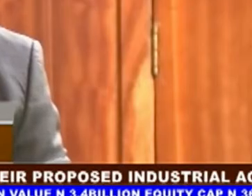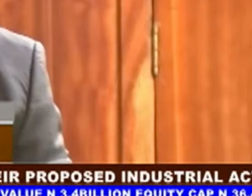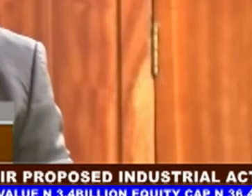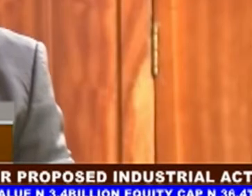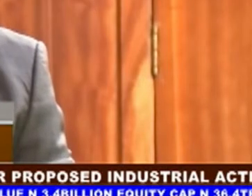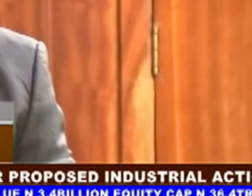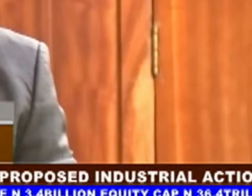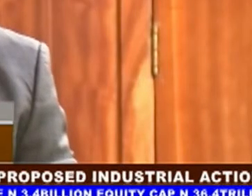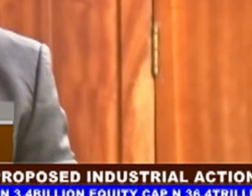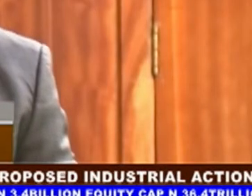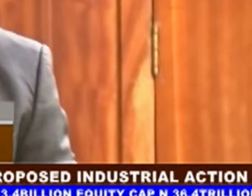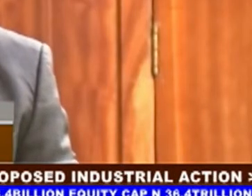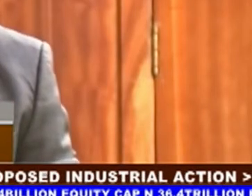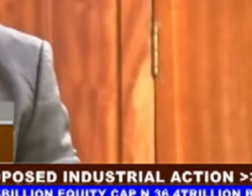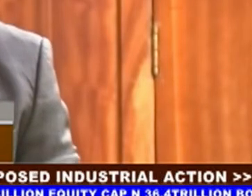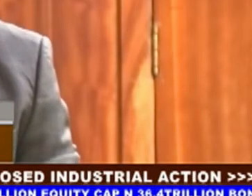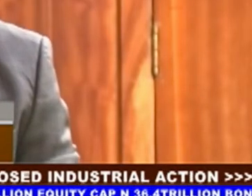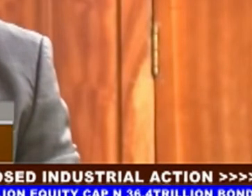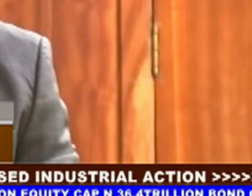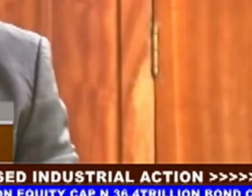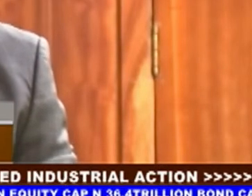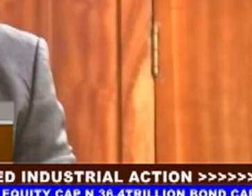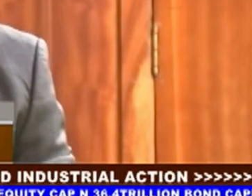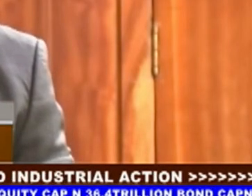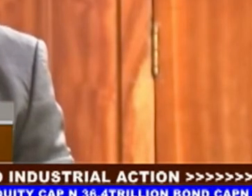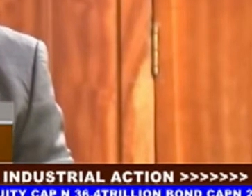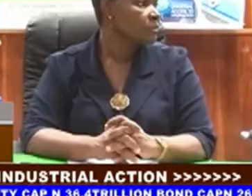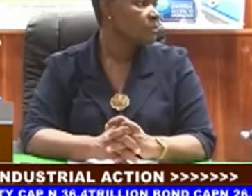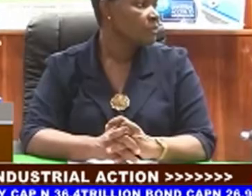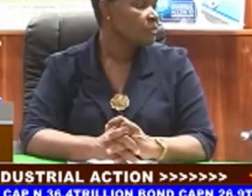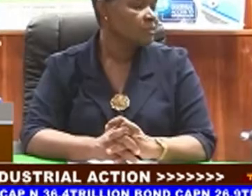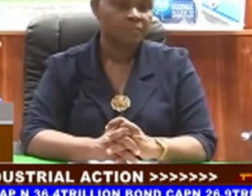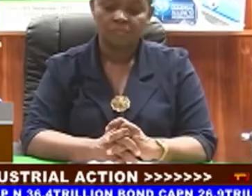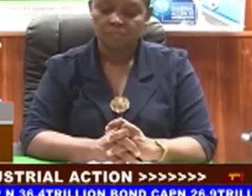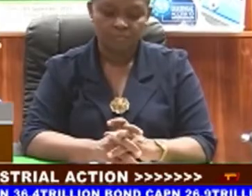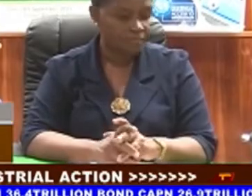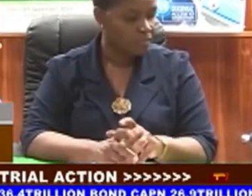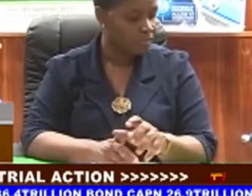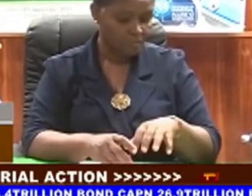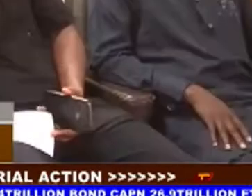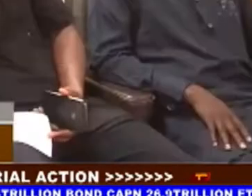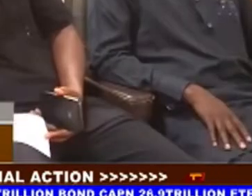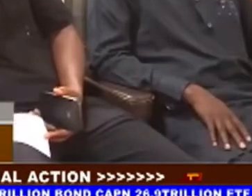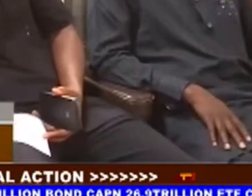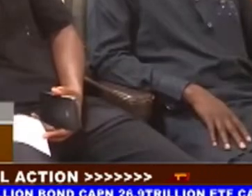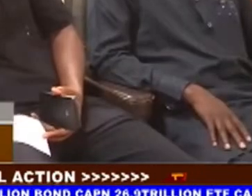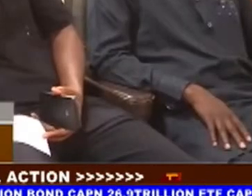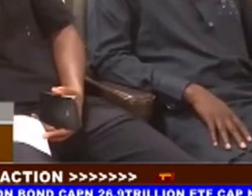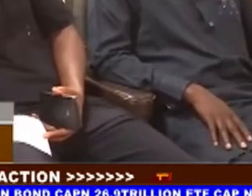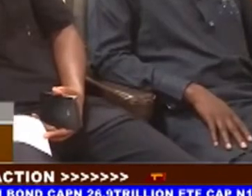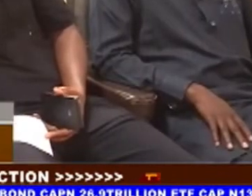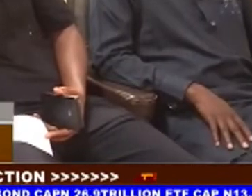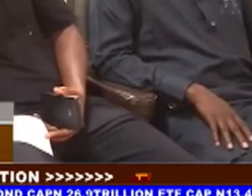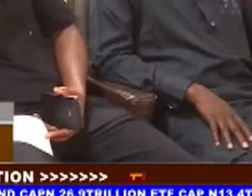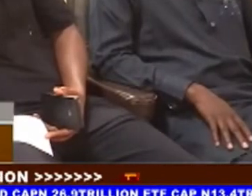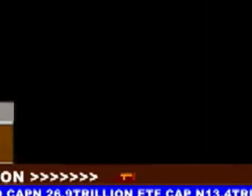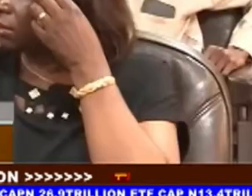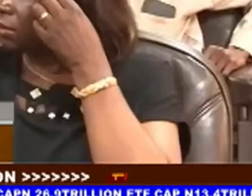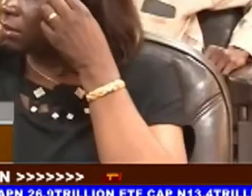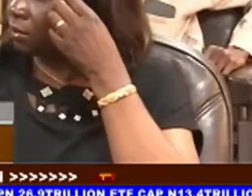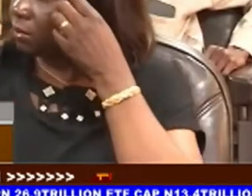print, electronics, and online sources. The International Day for Universal Access to Information is a reminder of